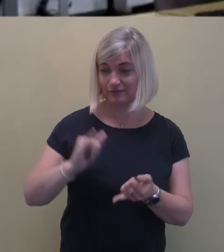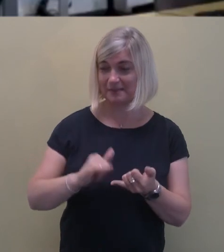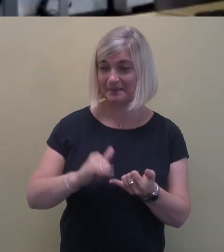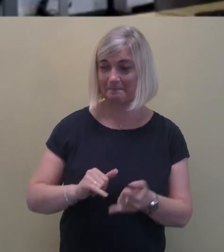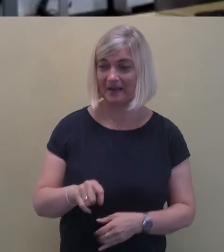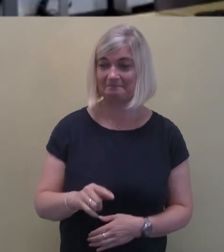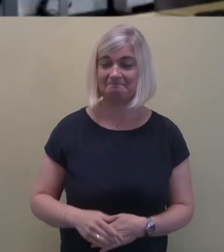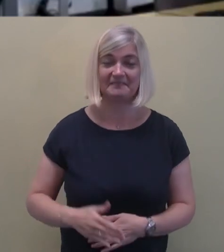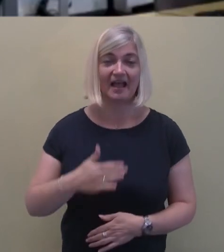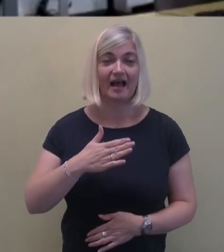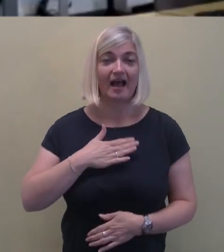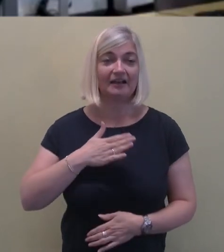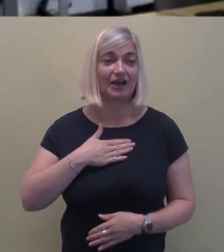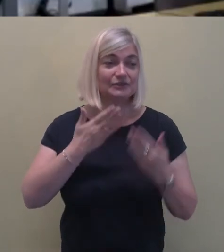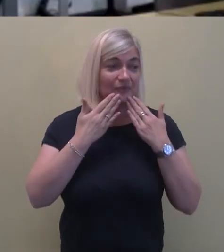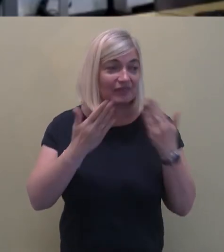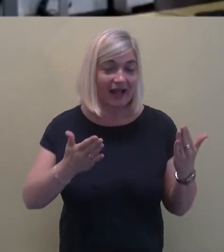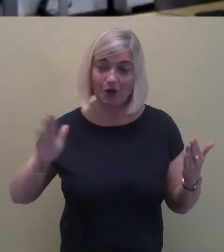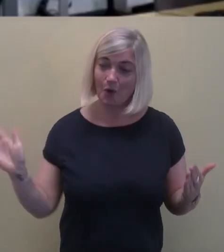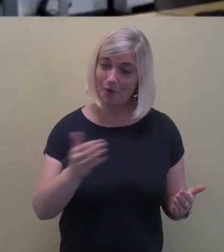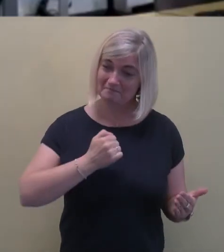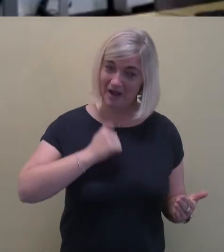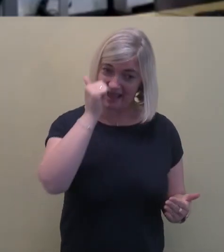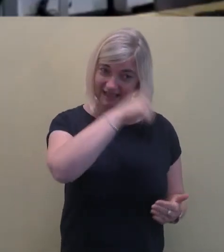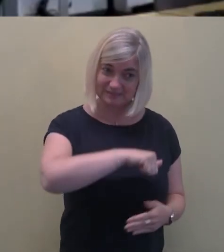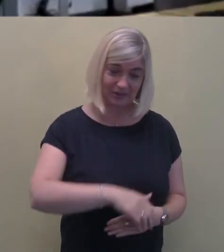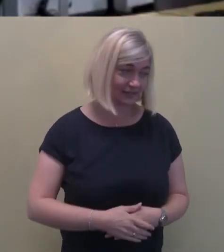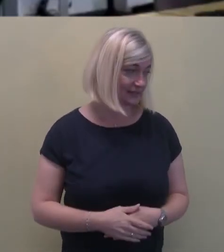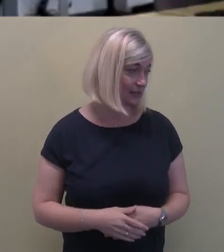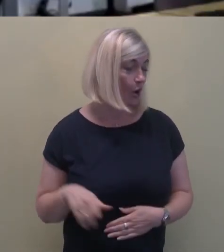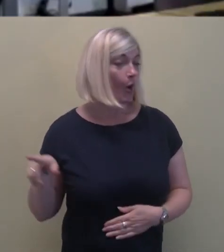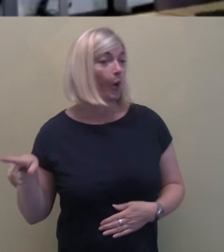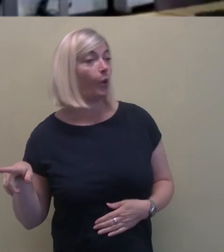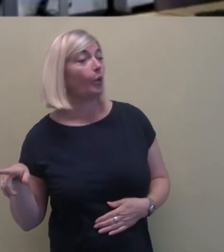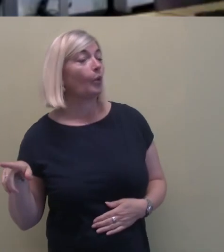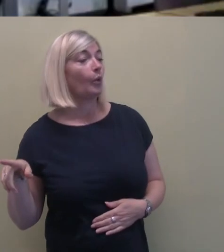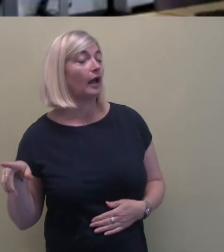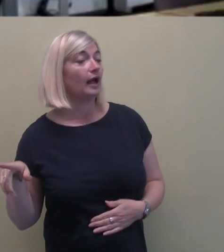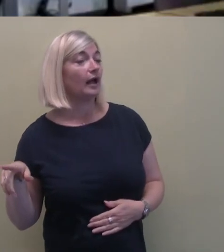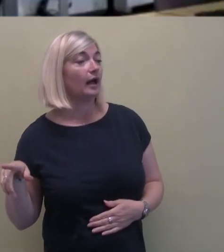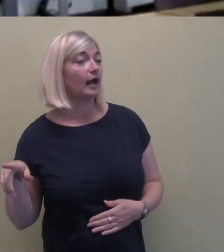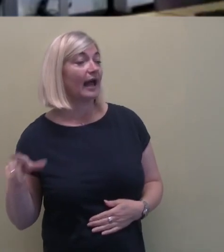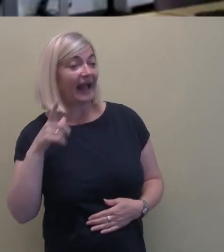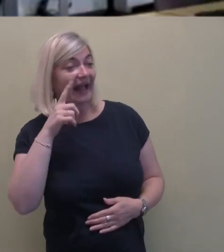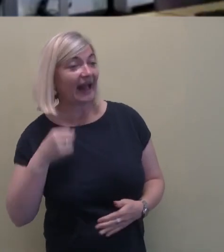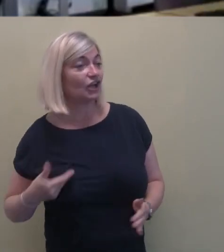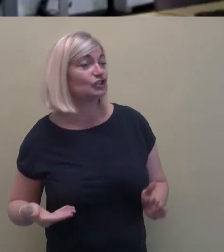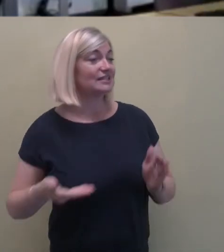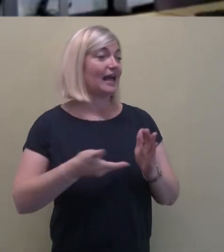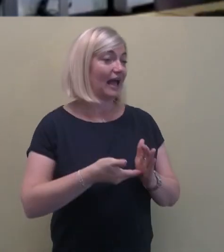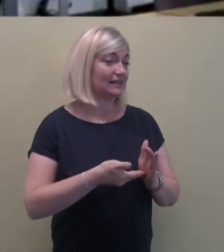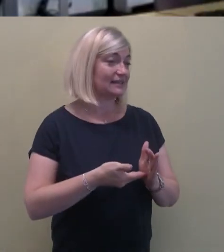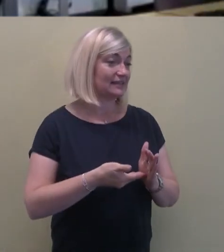soon as possible as well, so we can reserve a space for you come September. I want to thank all of our expert panelists today.